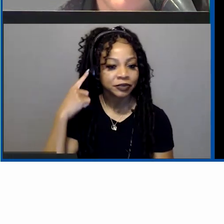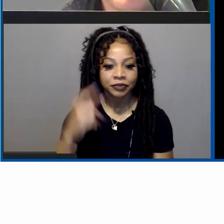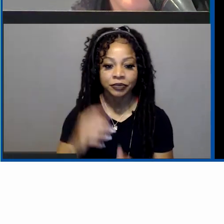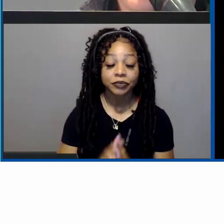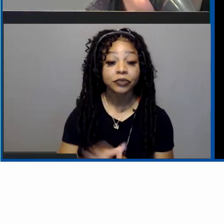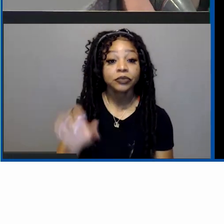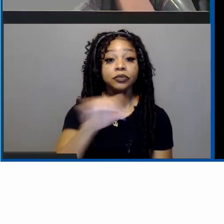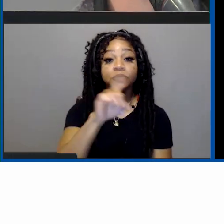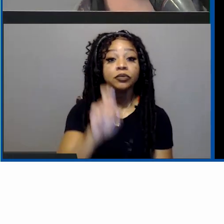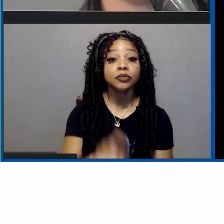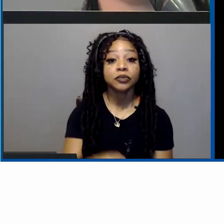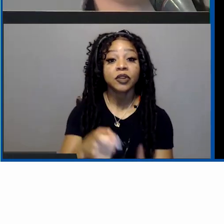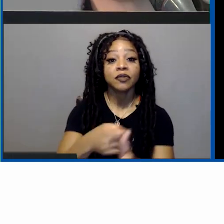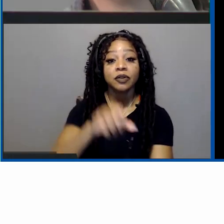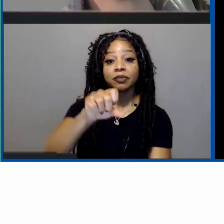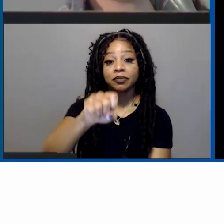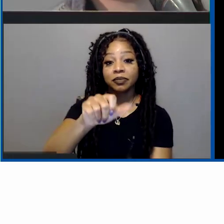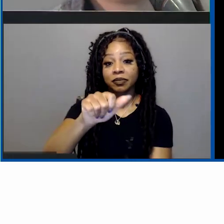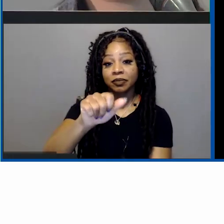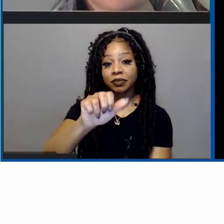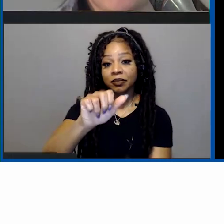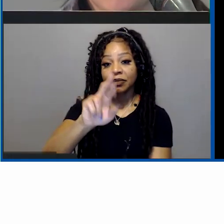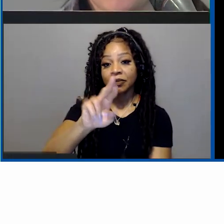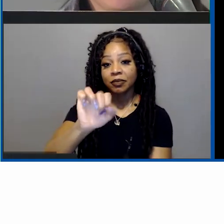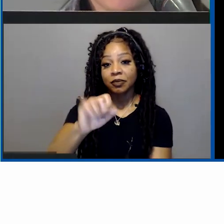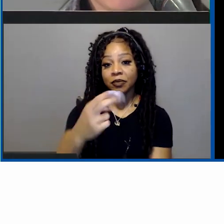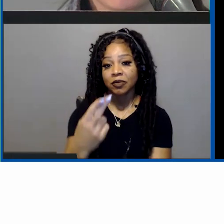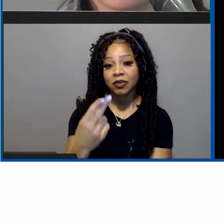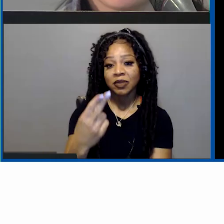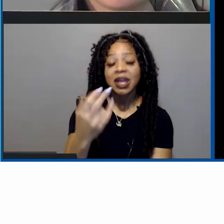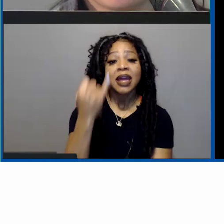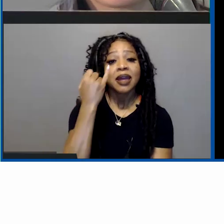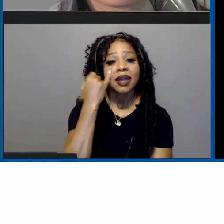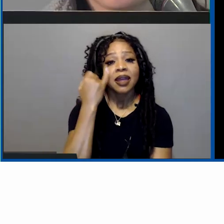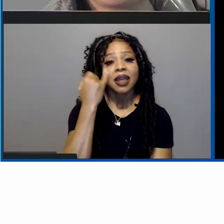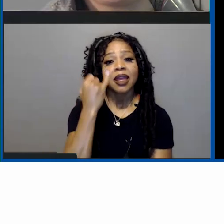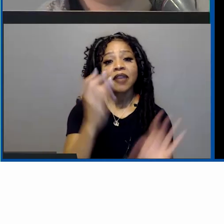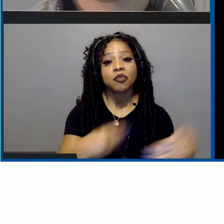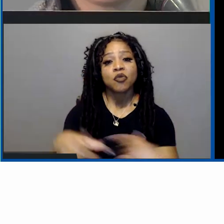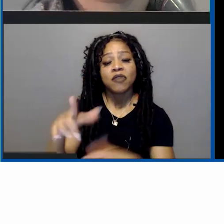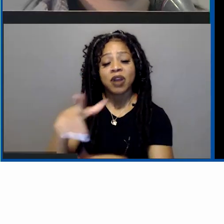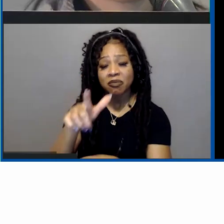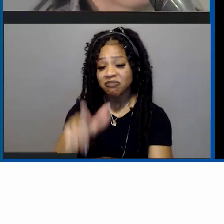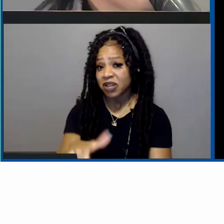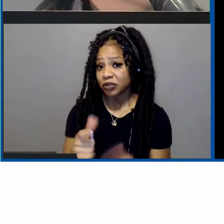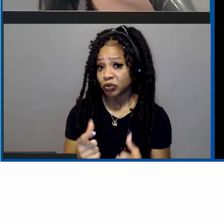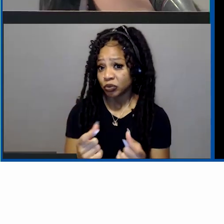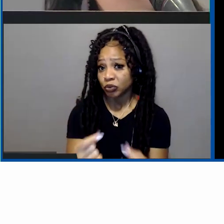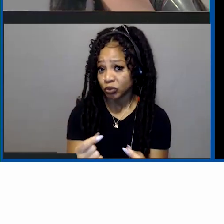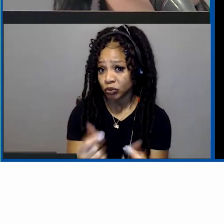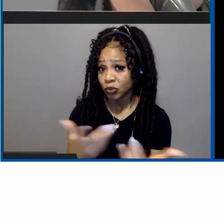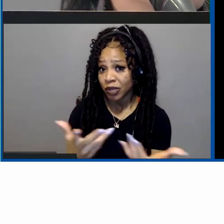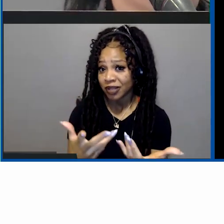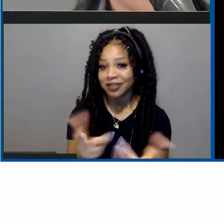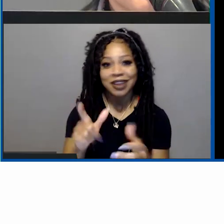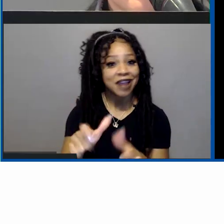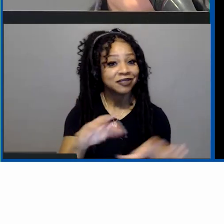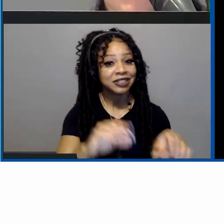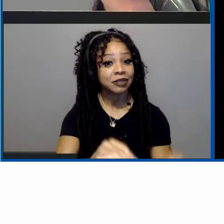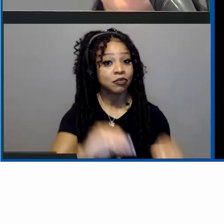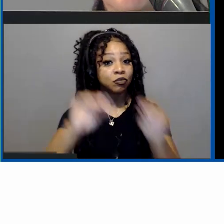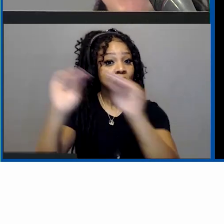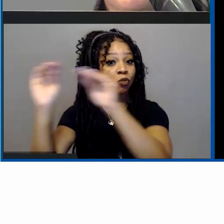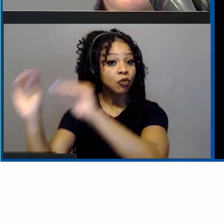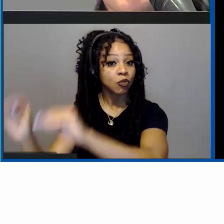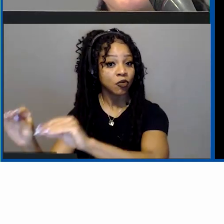So the question from Sarah is, to leave home, do you have to do something? So yes, you have to leave. You have to